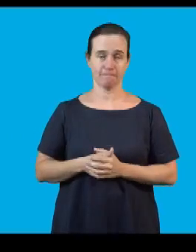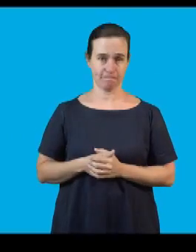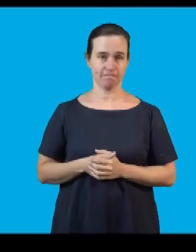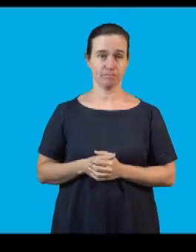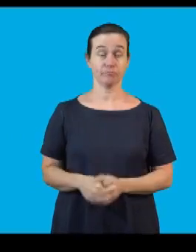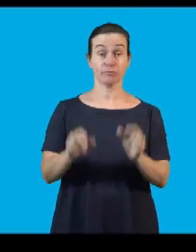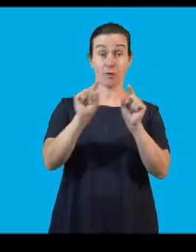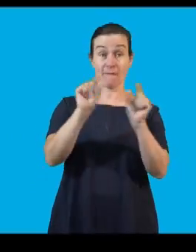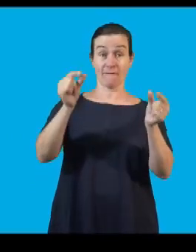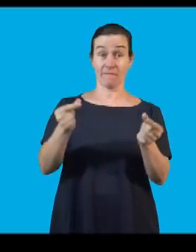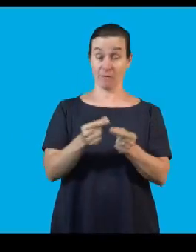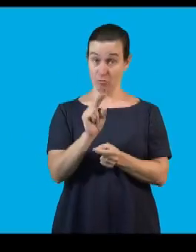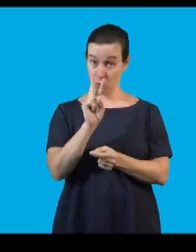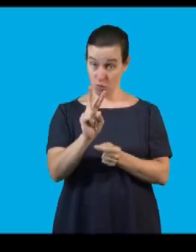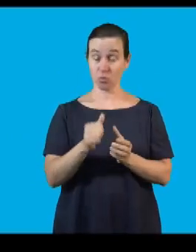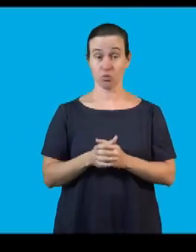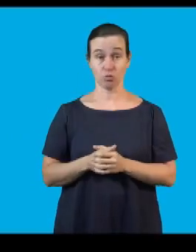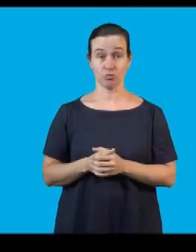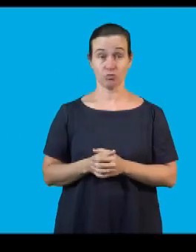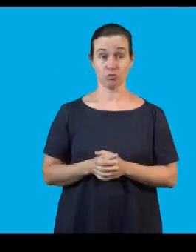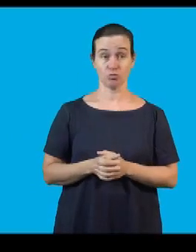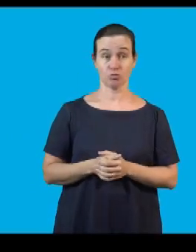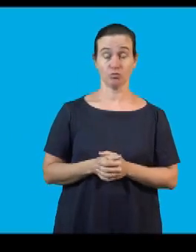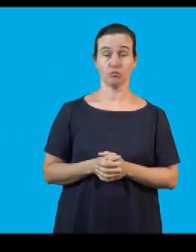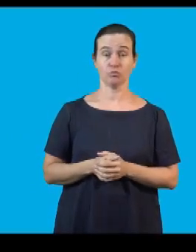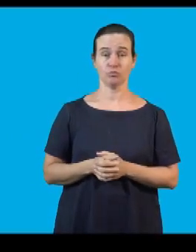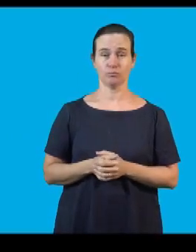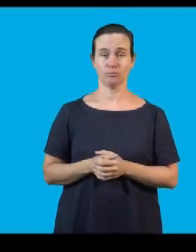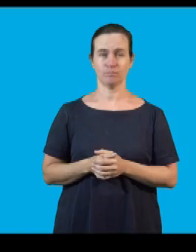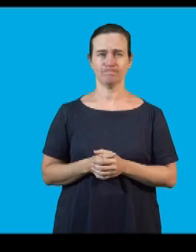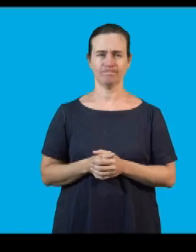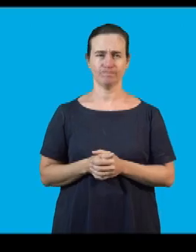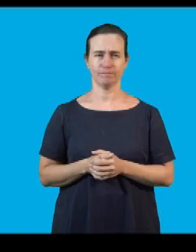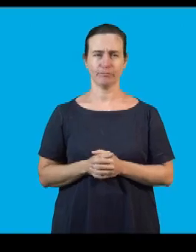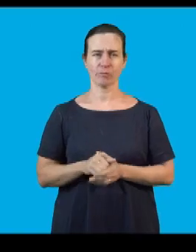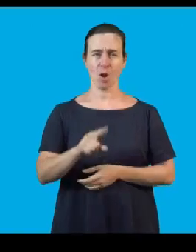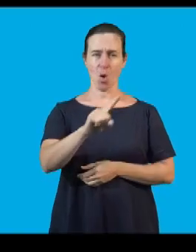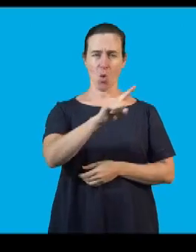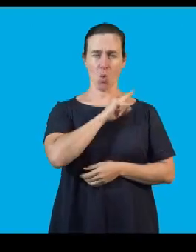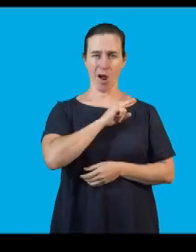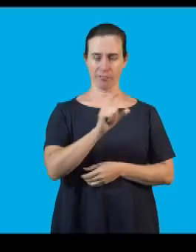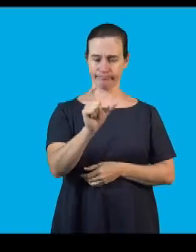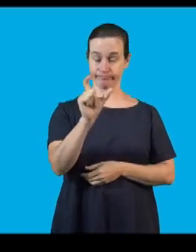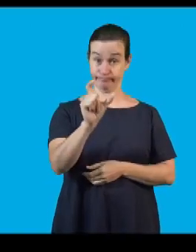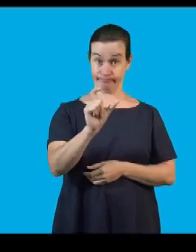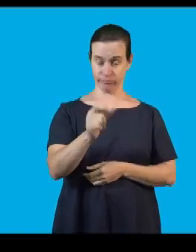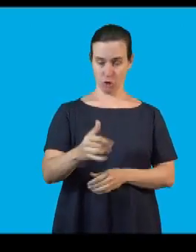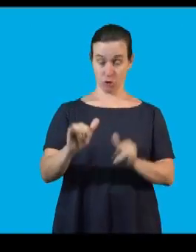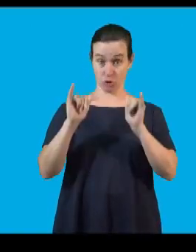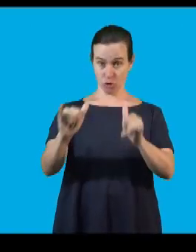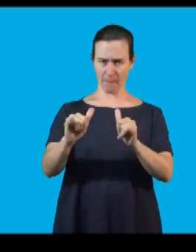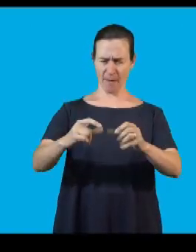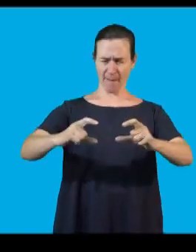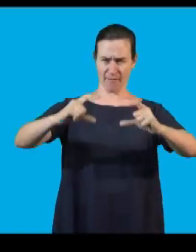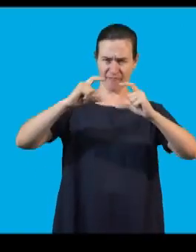on. Frame 2, question 1.4. Why is the word stop